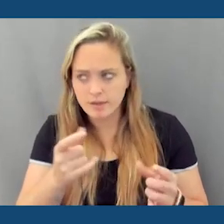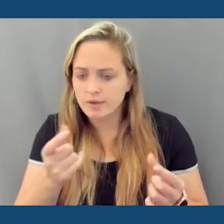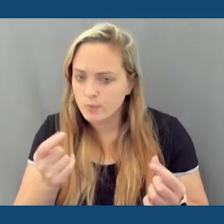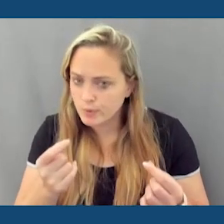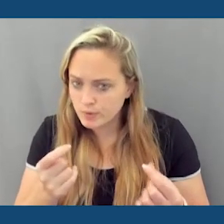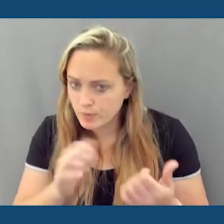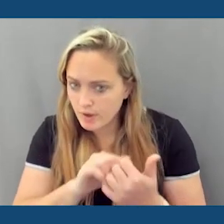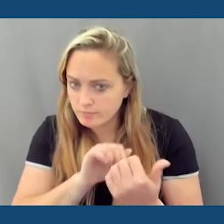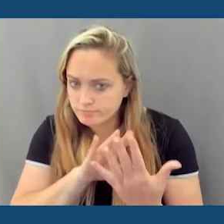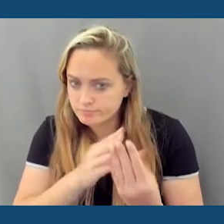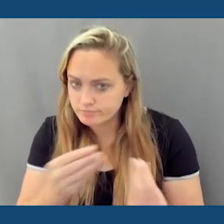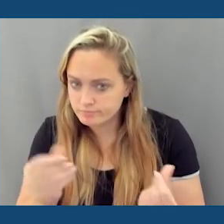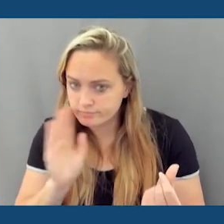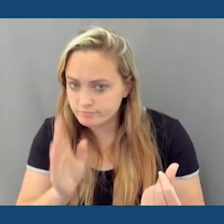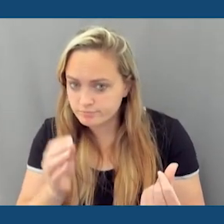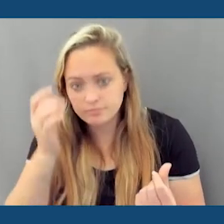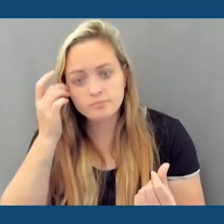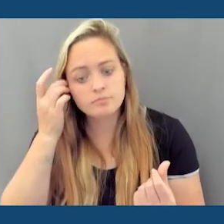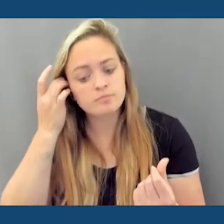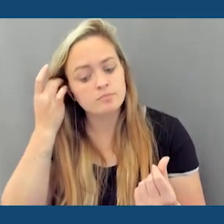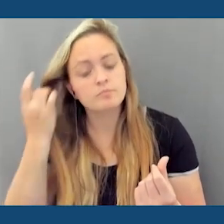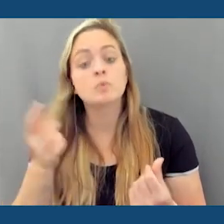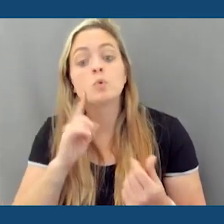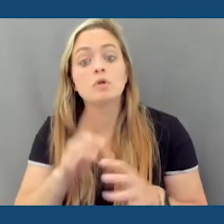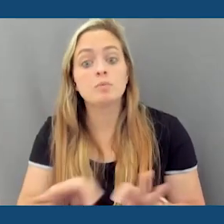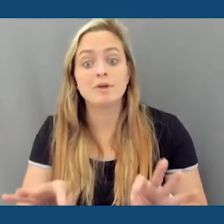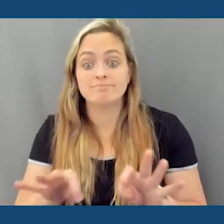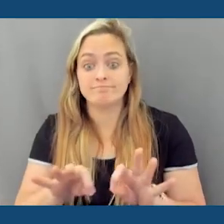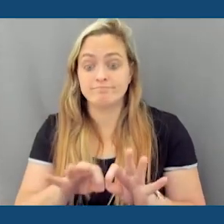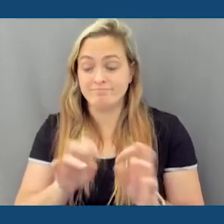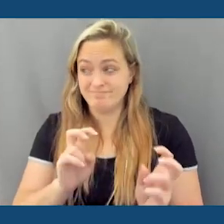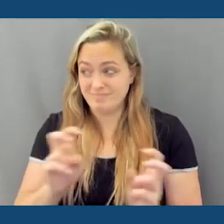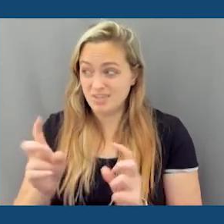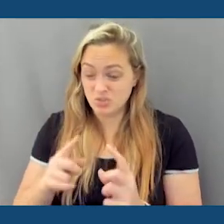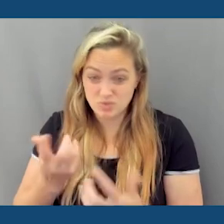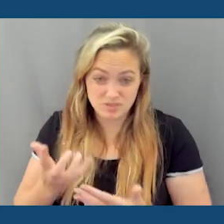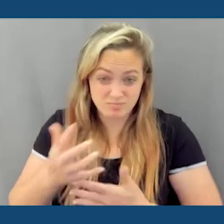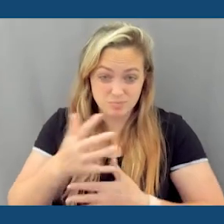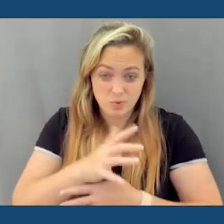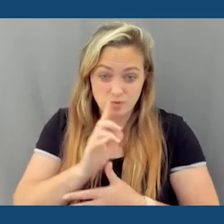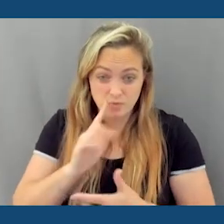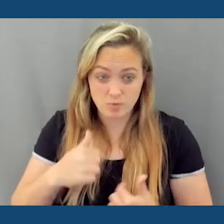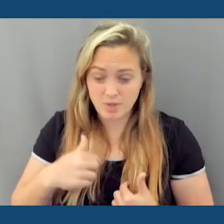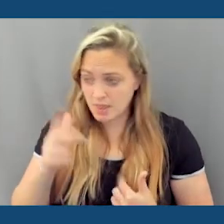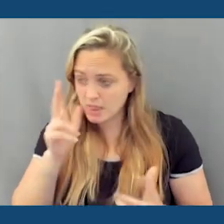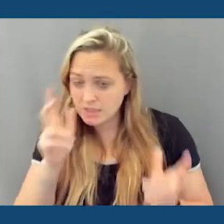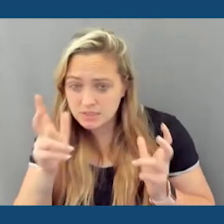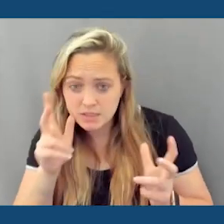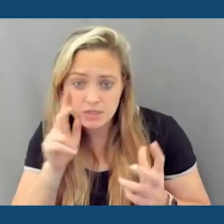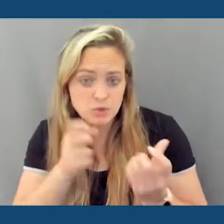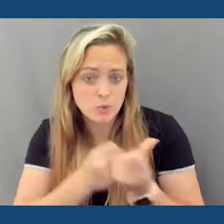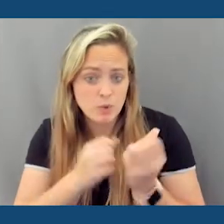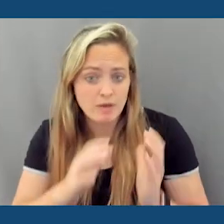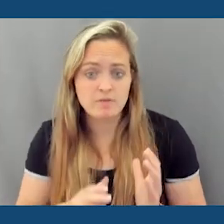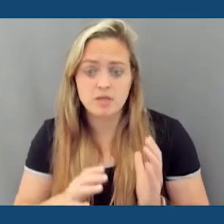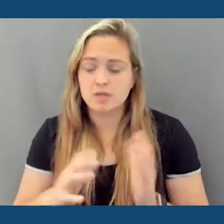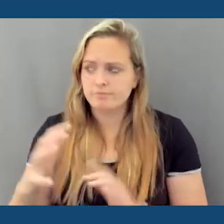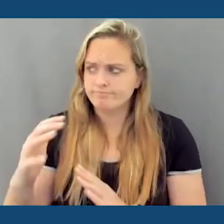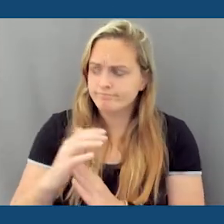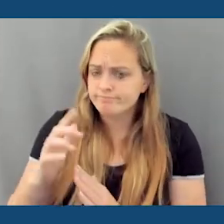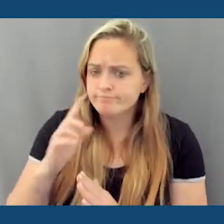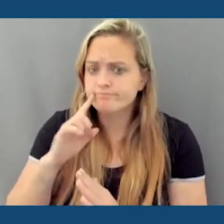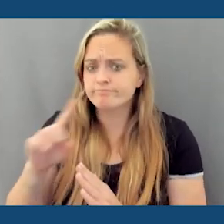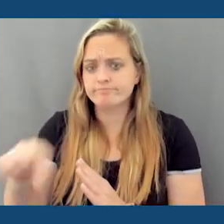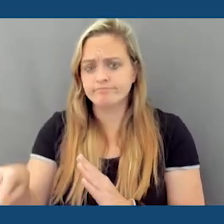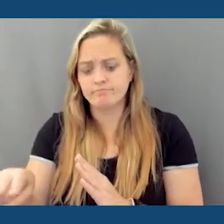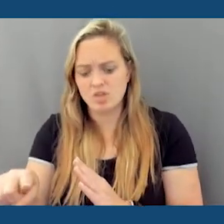it? I have made this one of my signature issues since becoming governor, listening to advocates, champions who are incessant